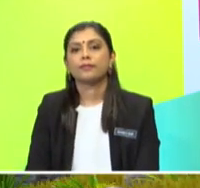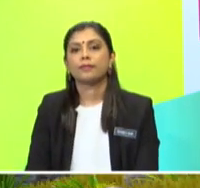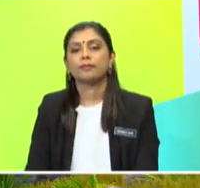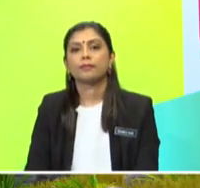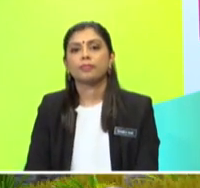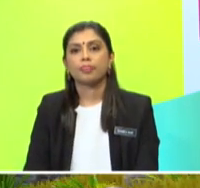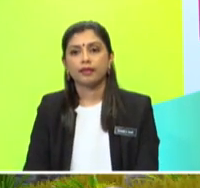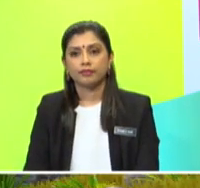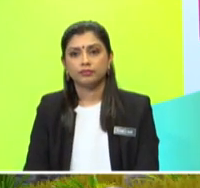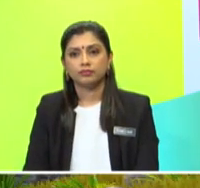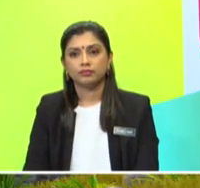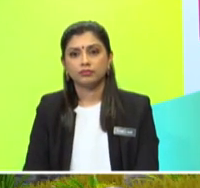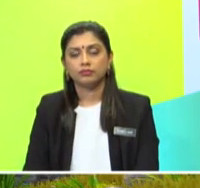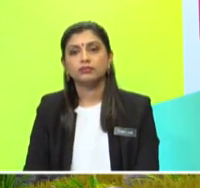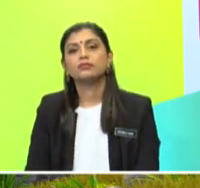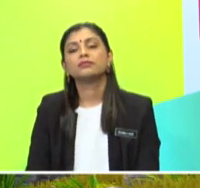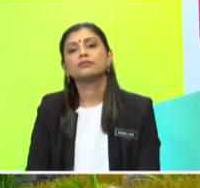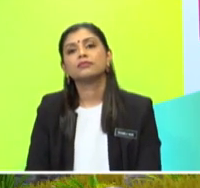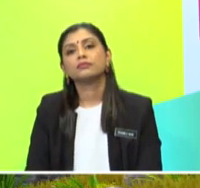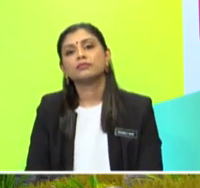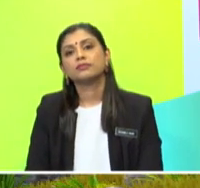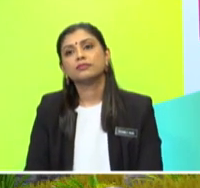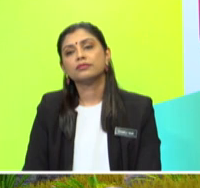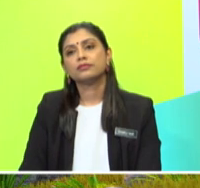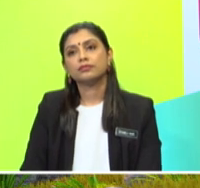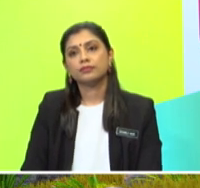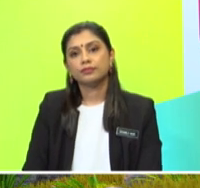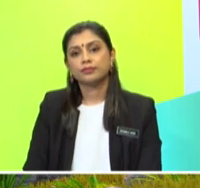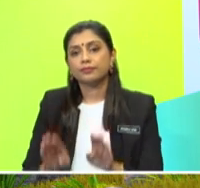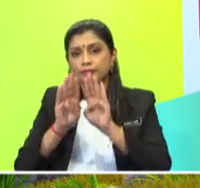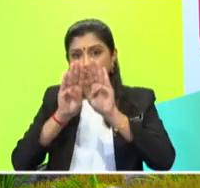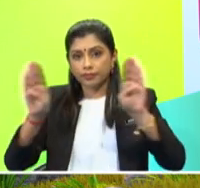Can I give a try, madam? Okay, cool. Give me your opening line, cool.